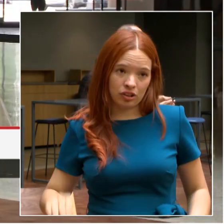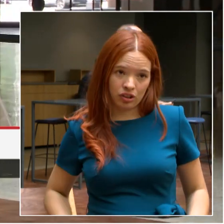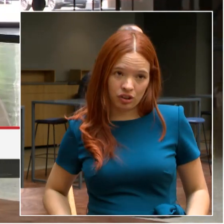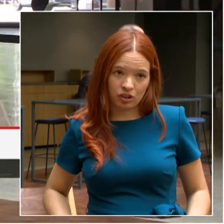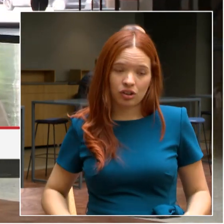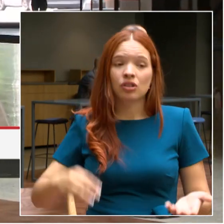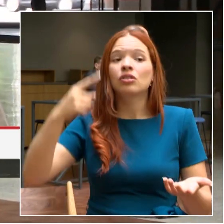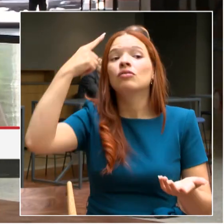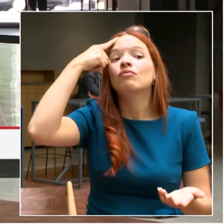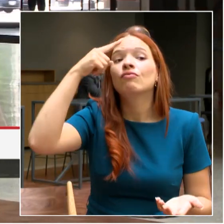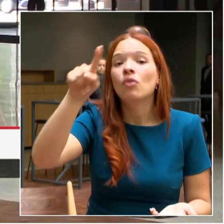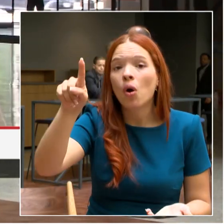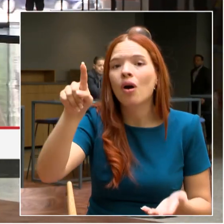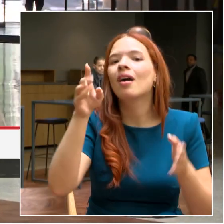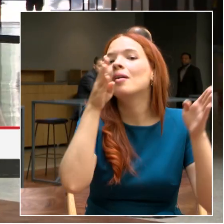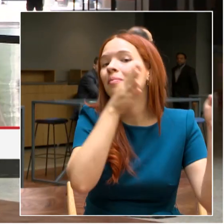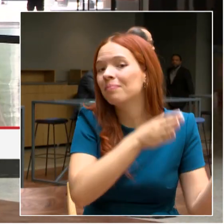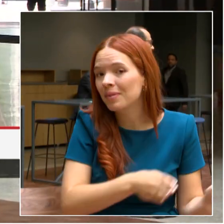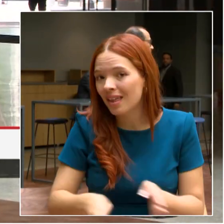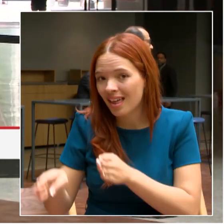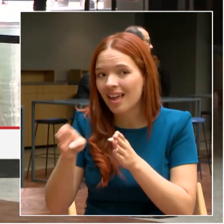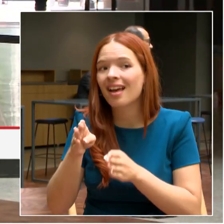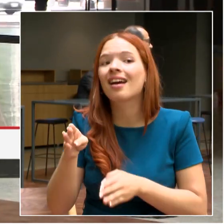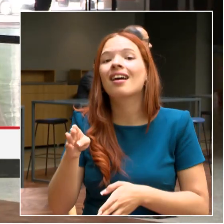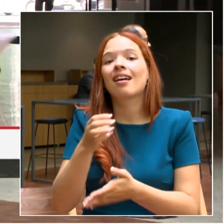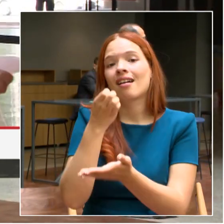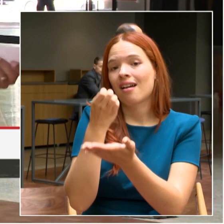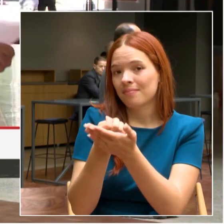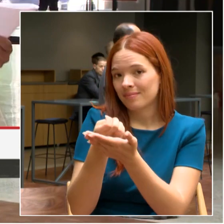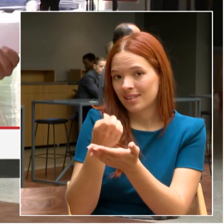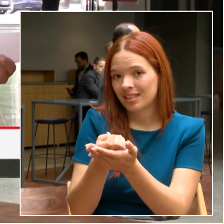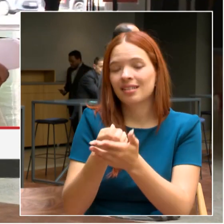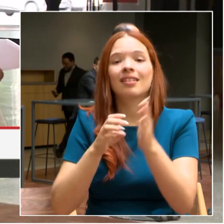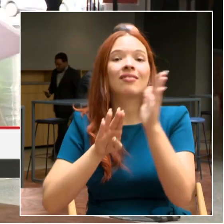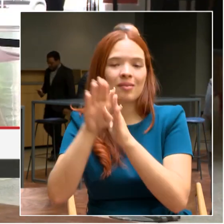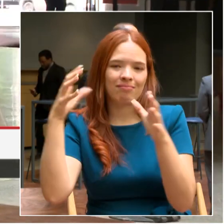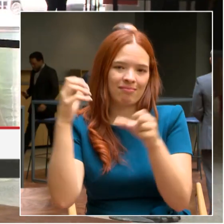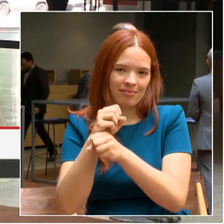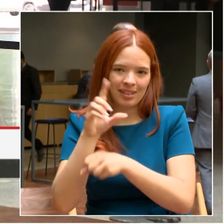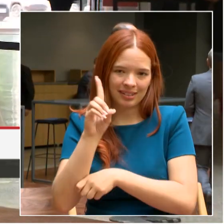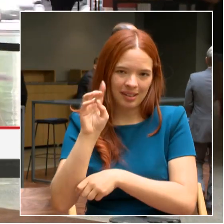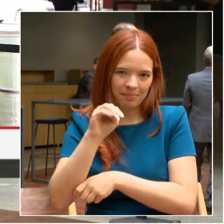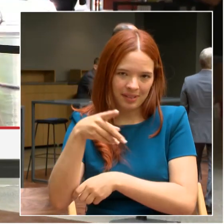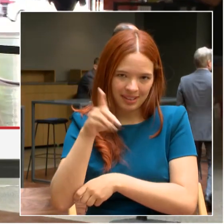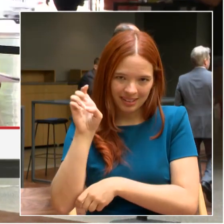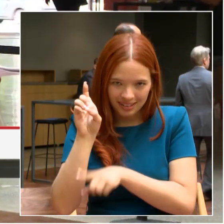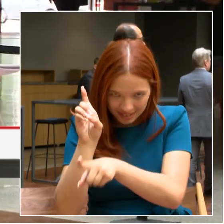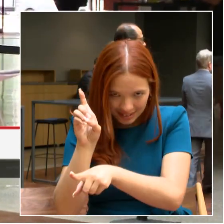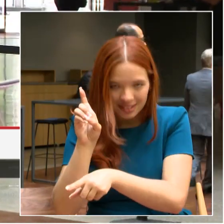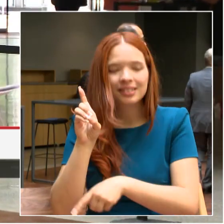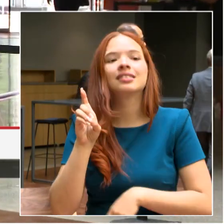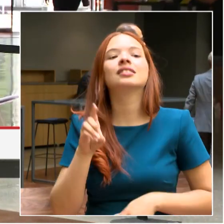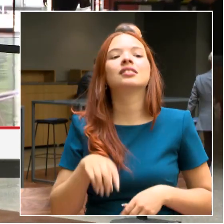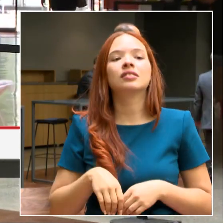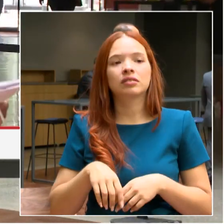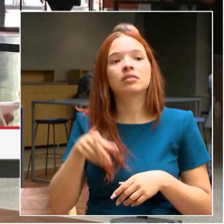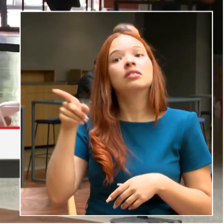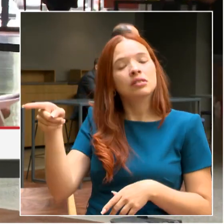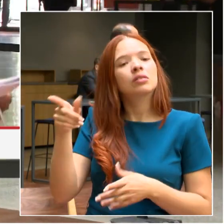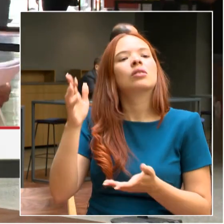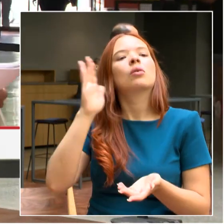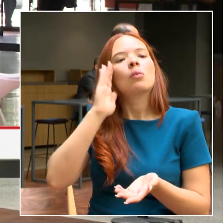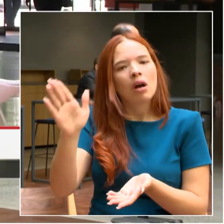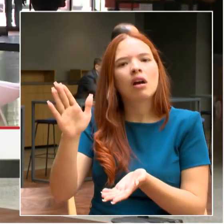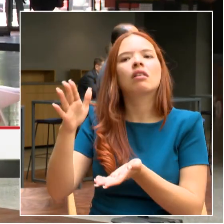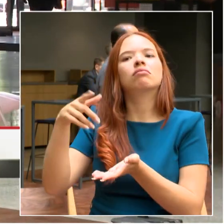your expectations for the visit with us. We were going to have more of a conversation, but we kind of have the microphone's right here, and I can't